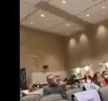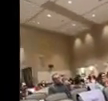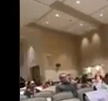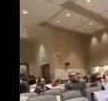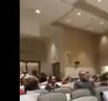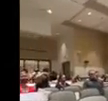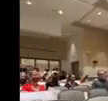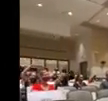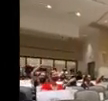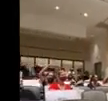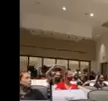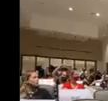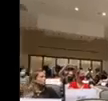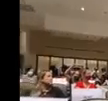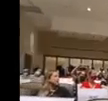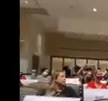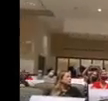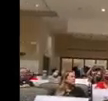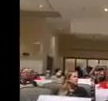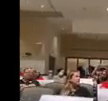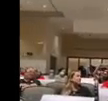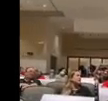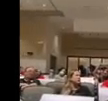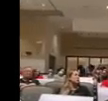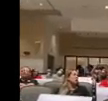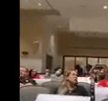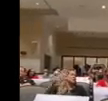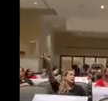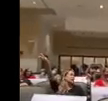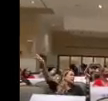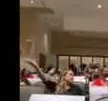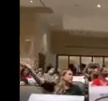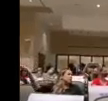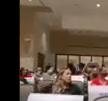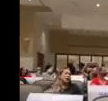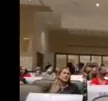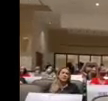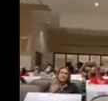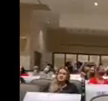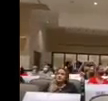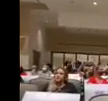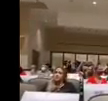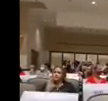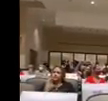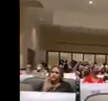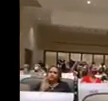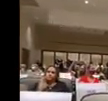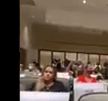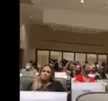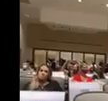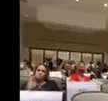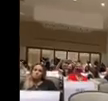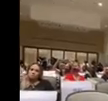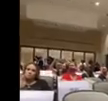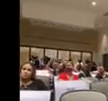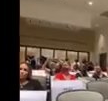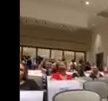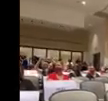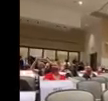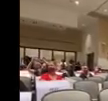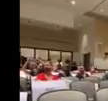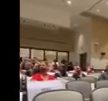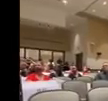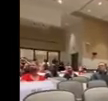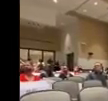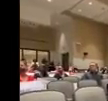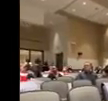Okay? We have an executive order that was signed by DeSantis, and here we are still adhering to their policies. Everything away. I don't know why these people feel